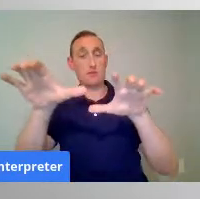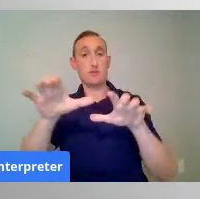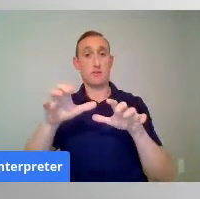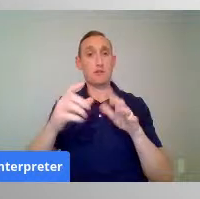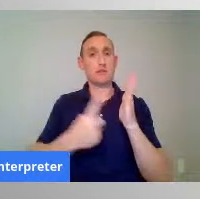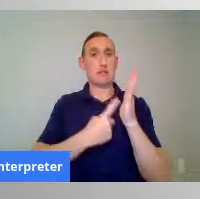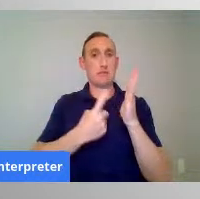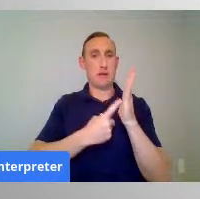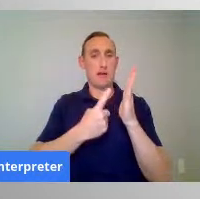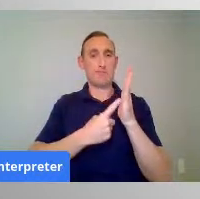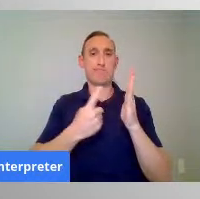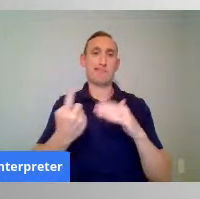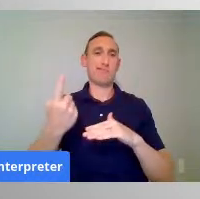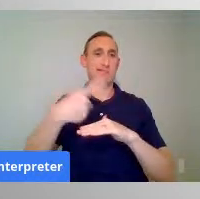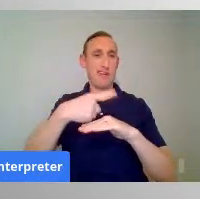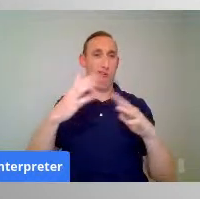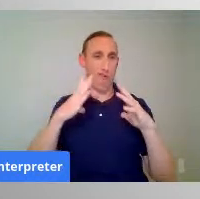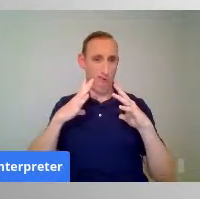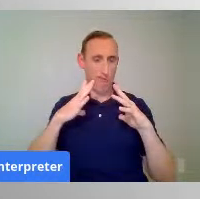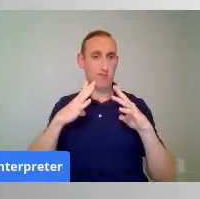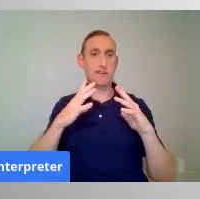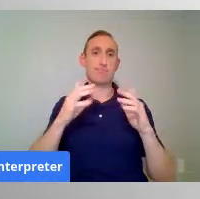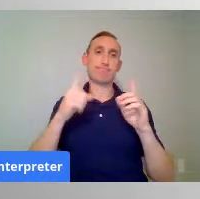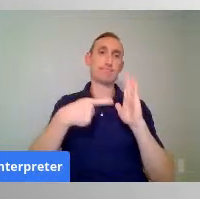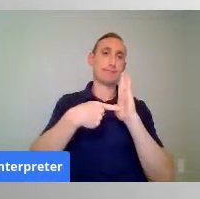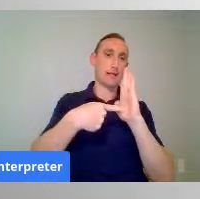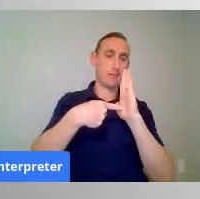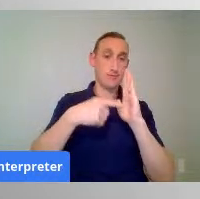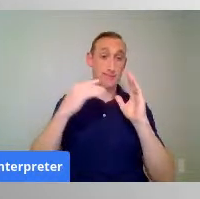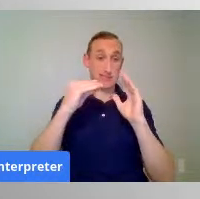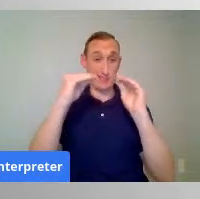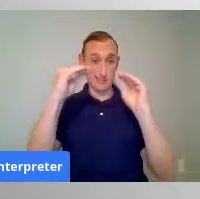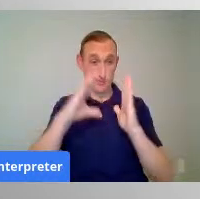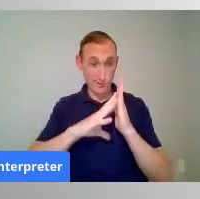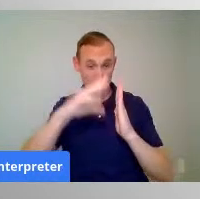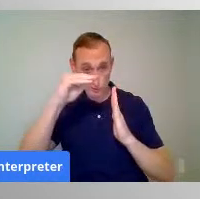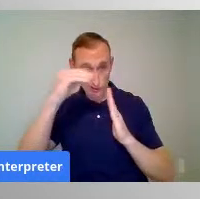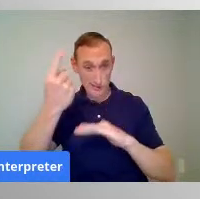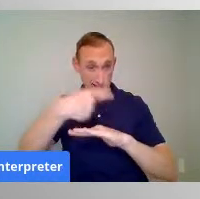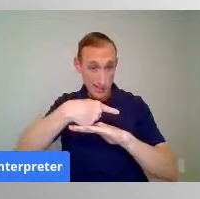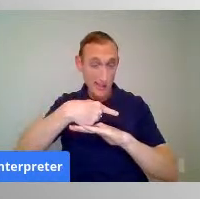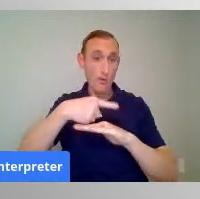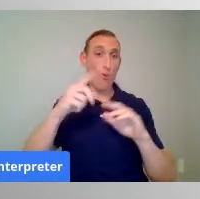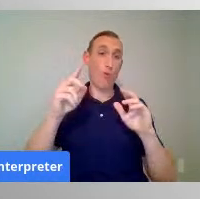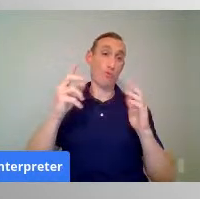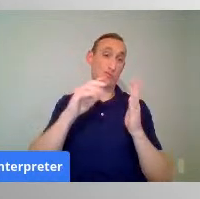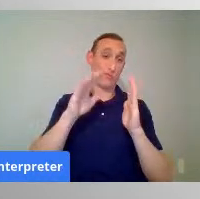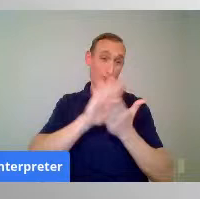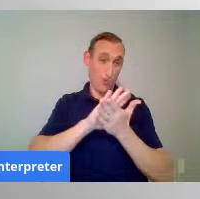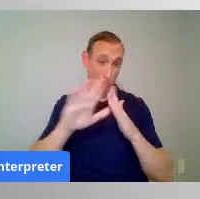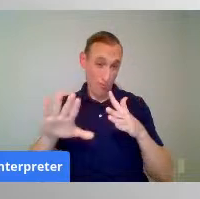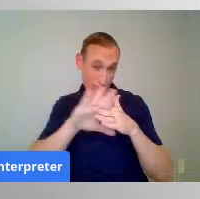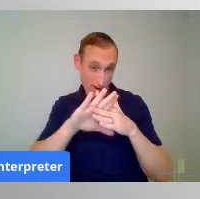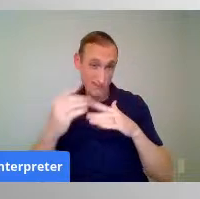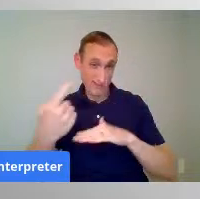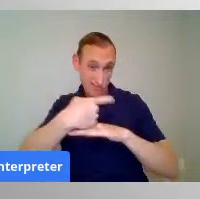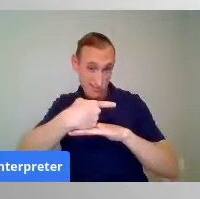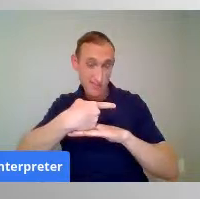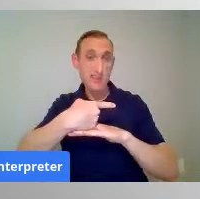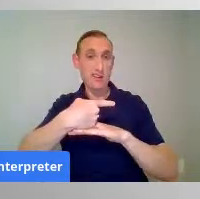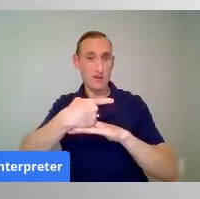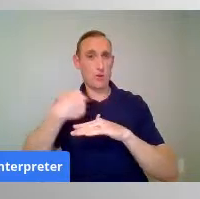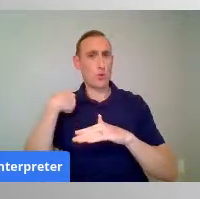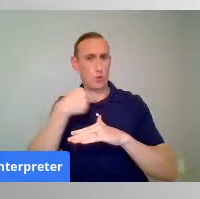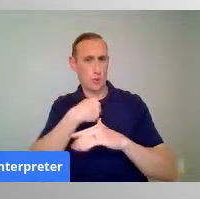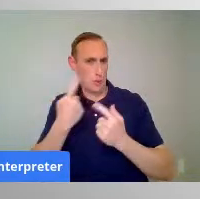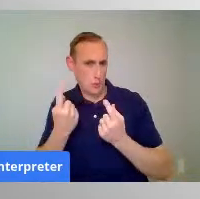learning day or there's perhaps school breaks. And what we try to do and have been building this program after the